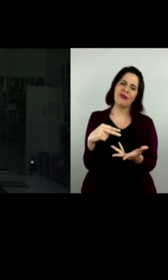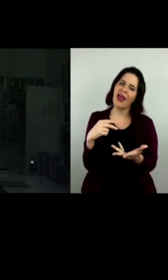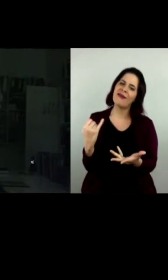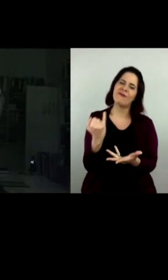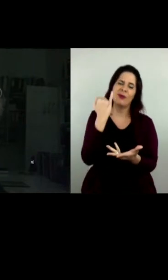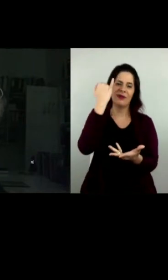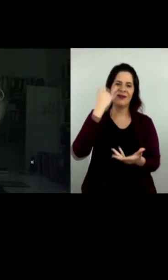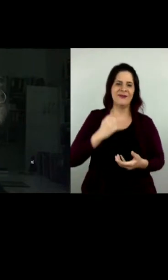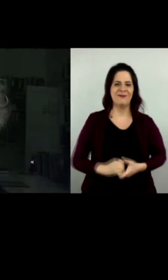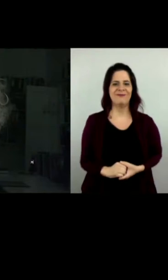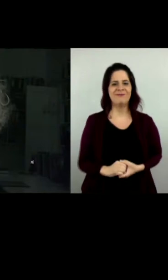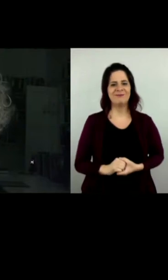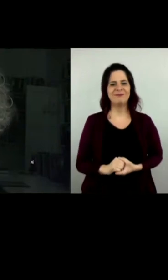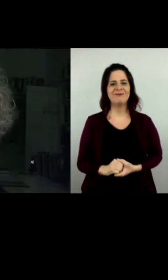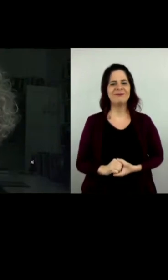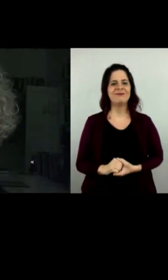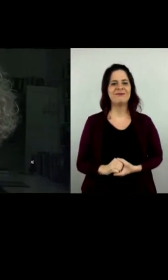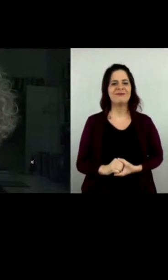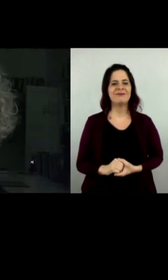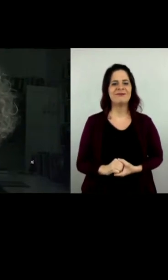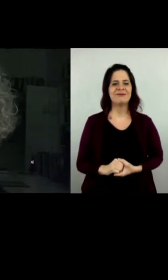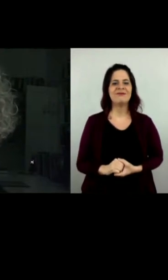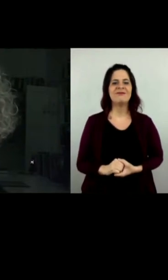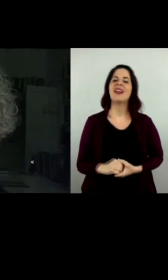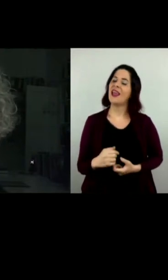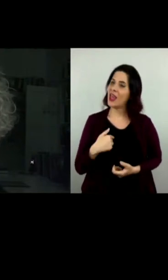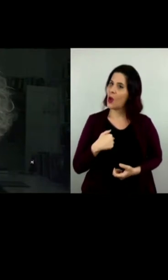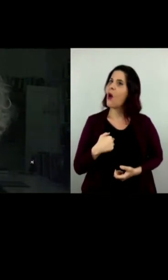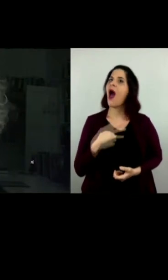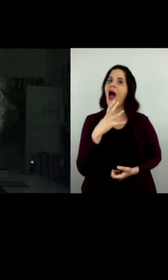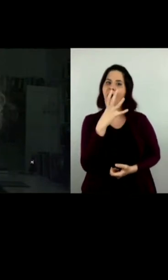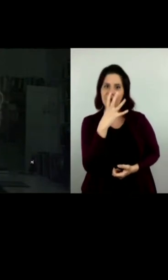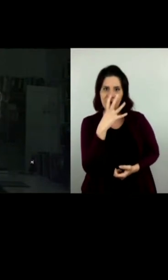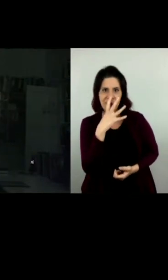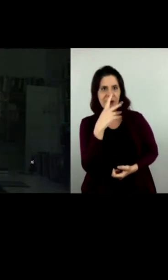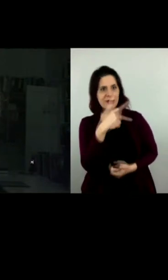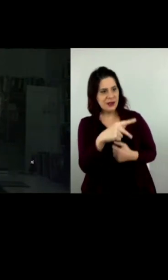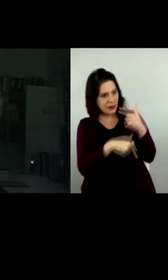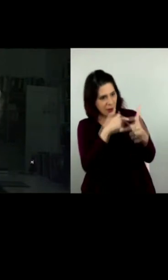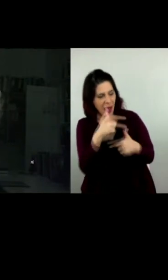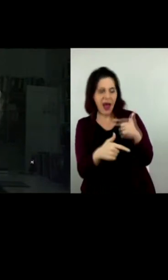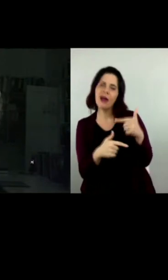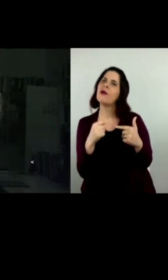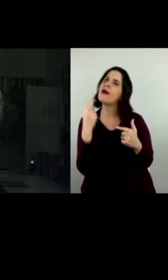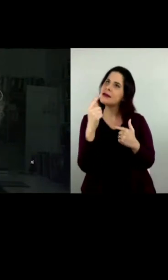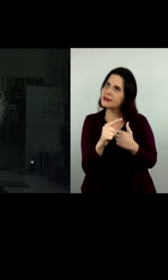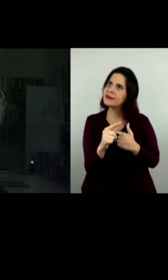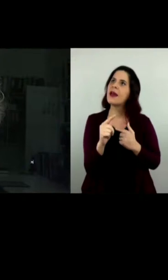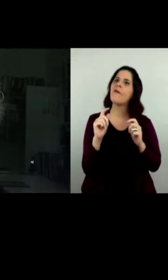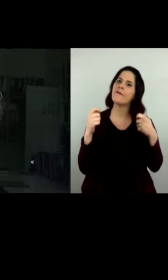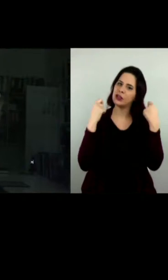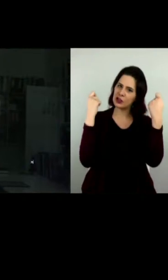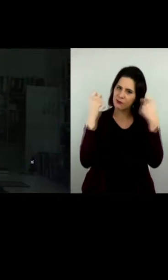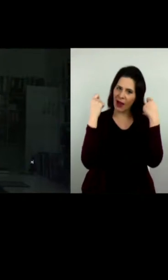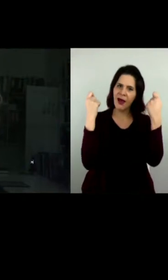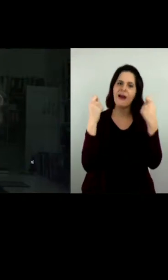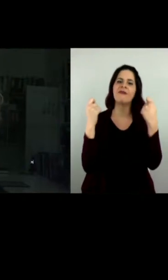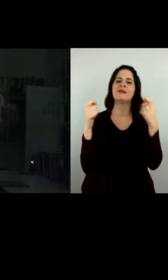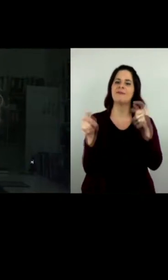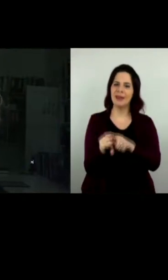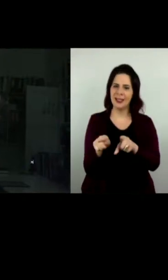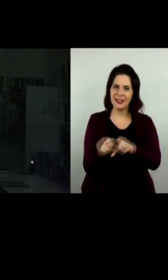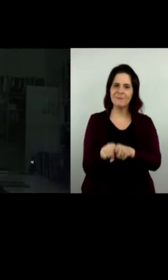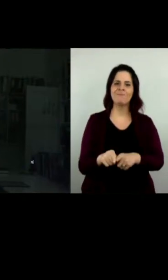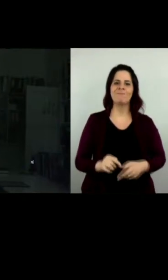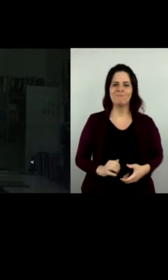say to you how much I admire what you do and your festival. From a distance, I've admired your festival for